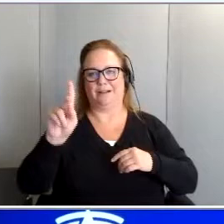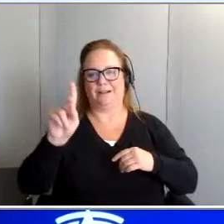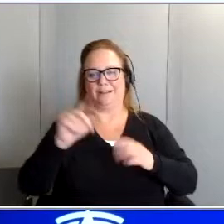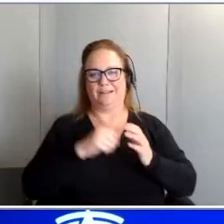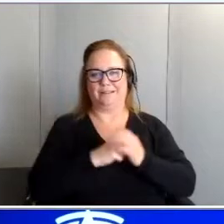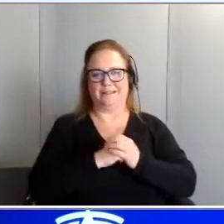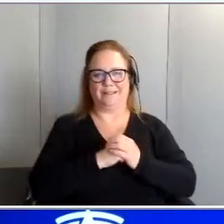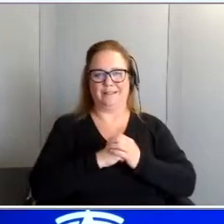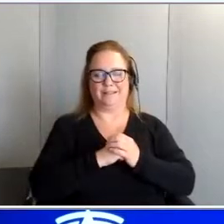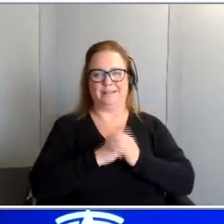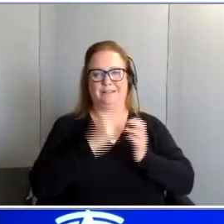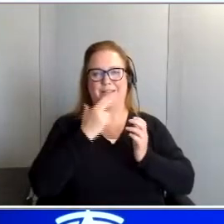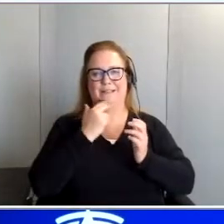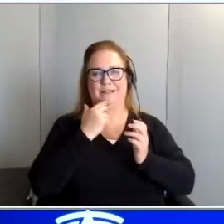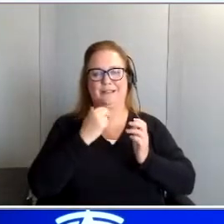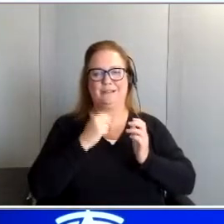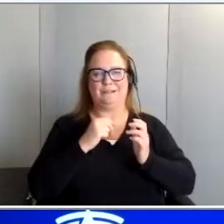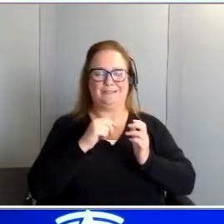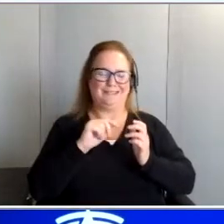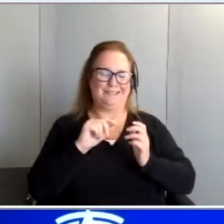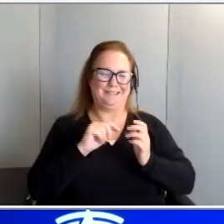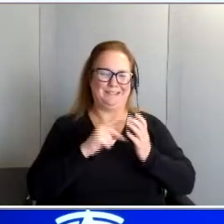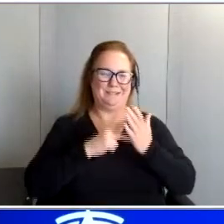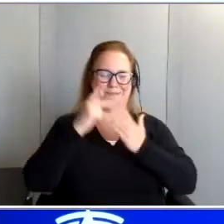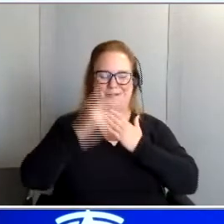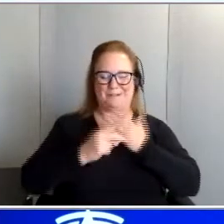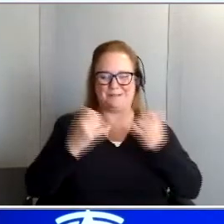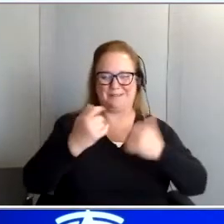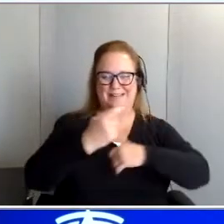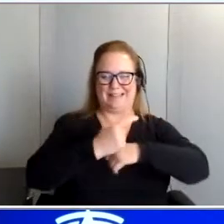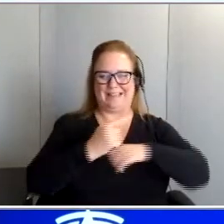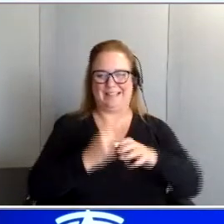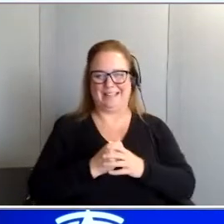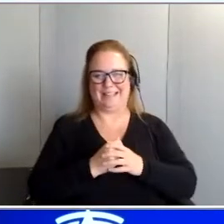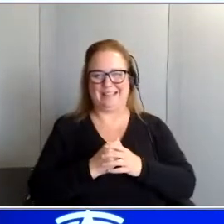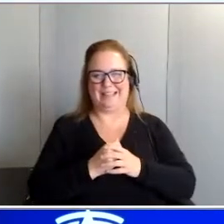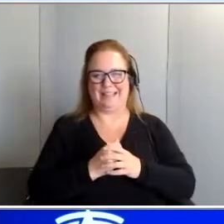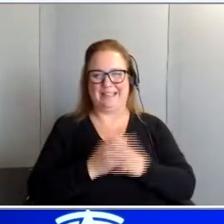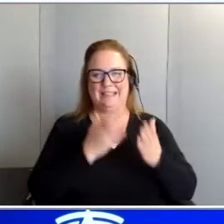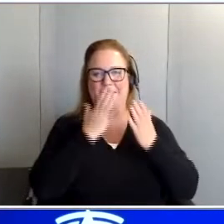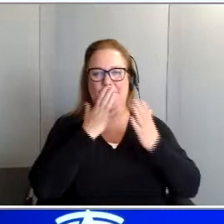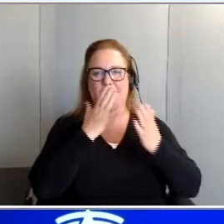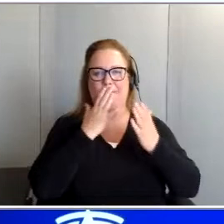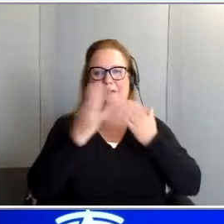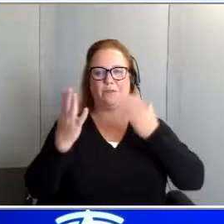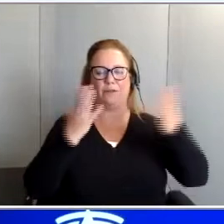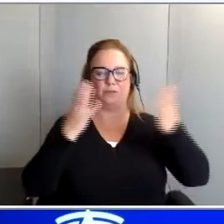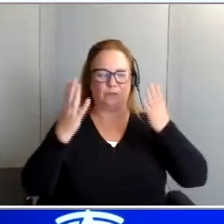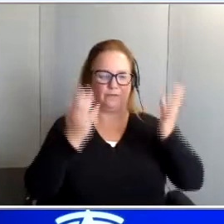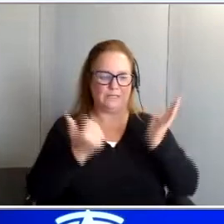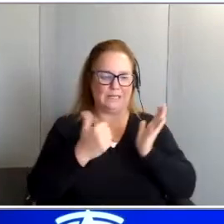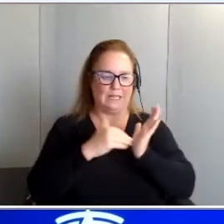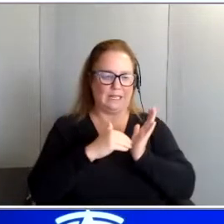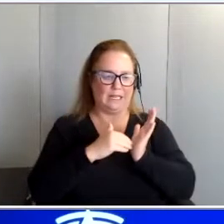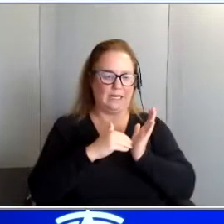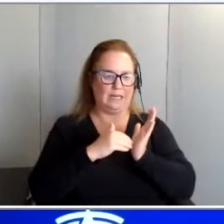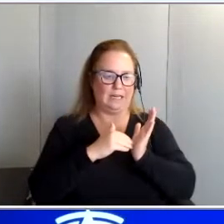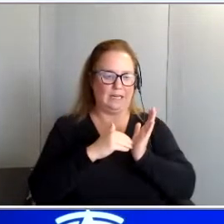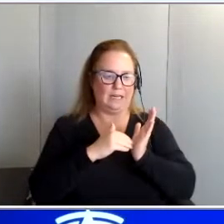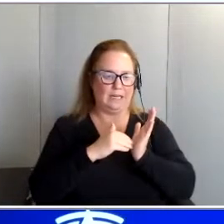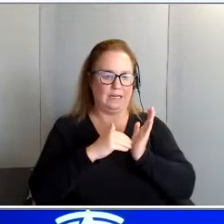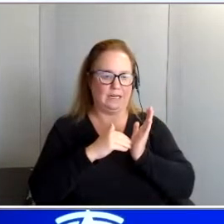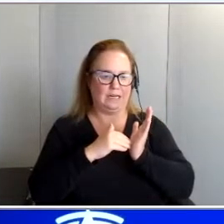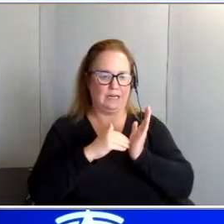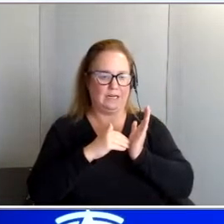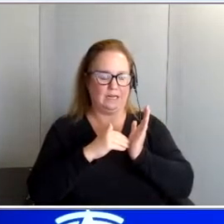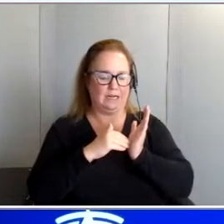was a cute show today. It was, thankful for those services. Again, I think it's